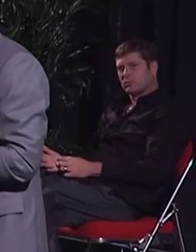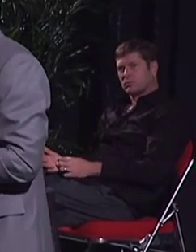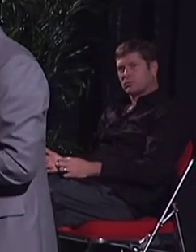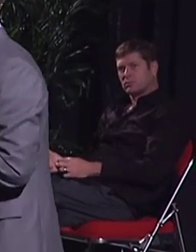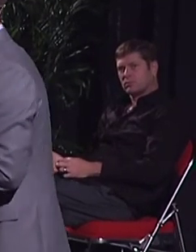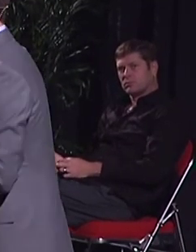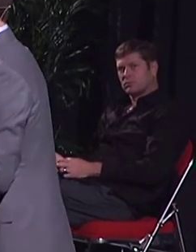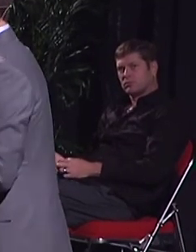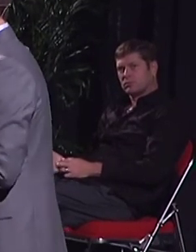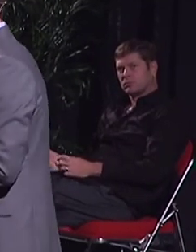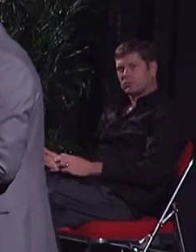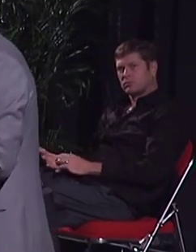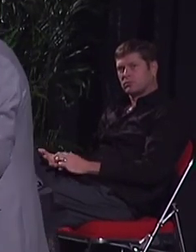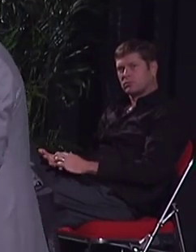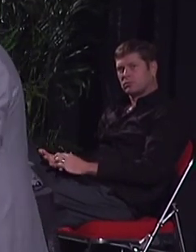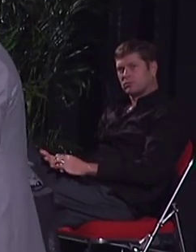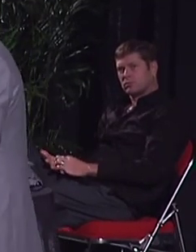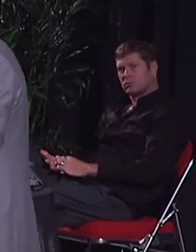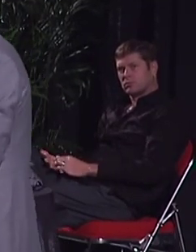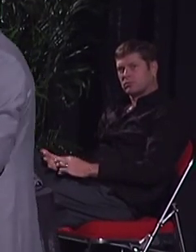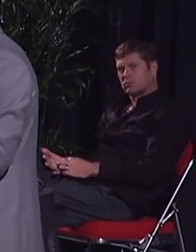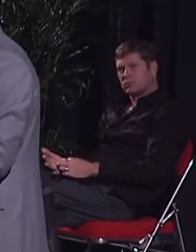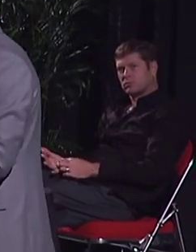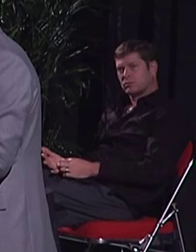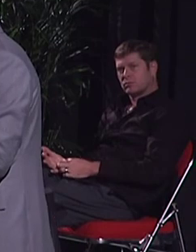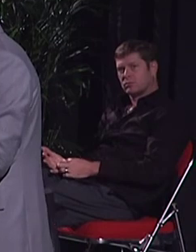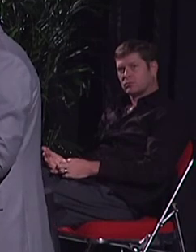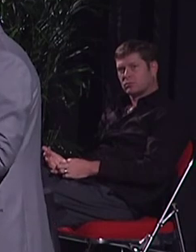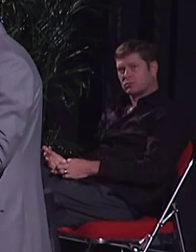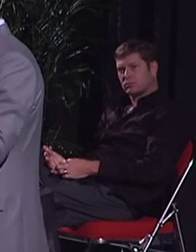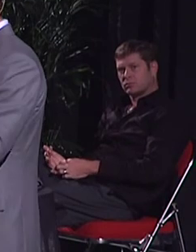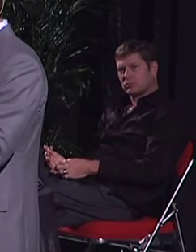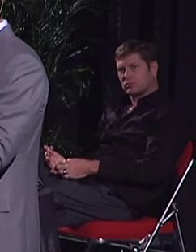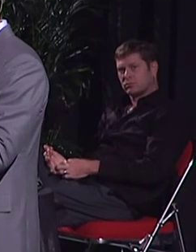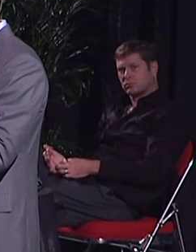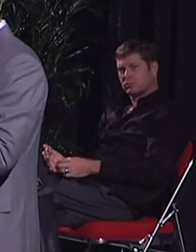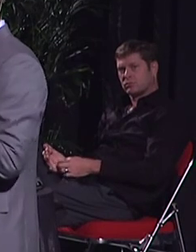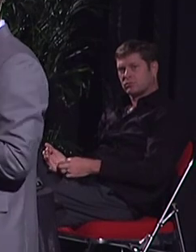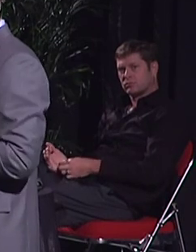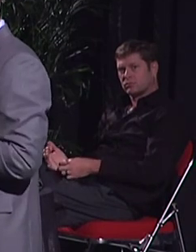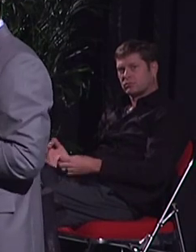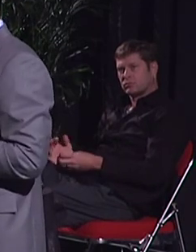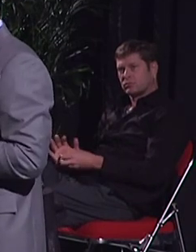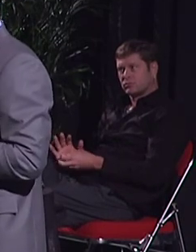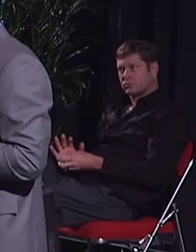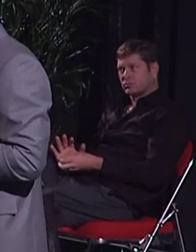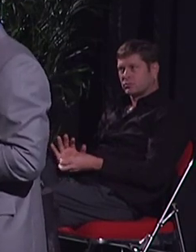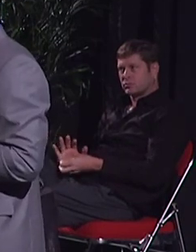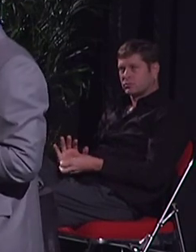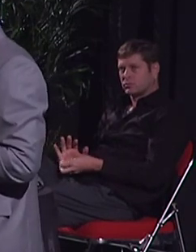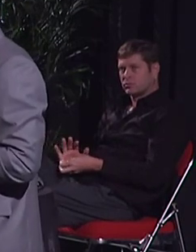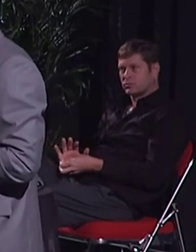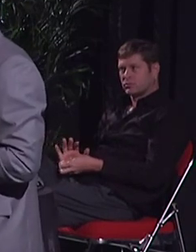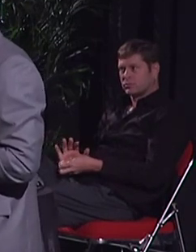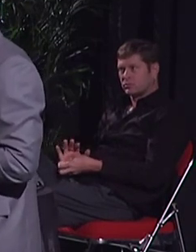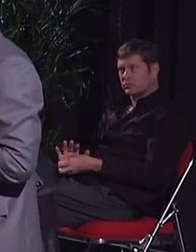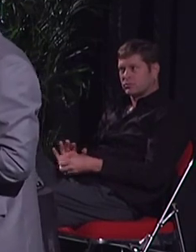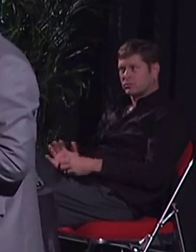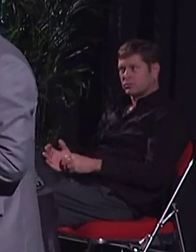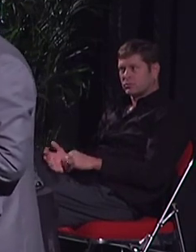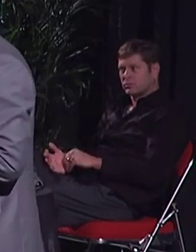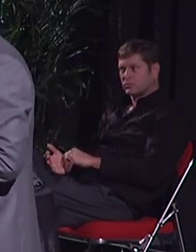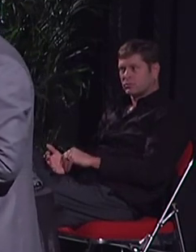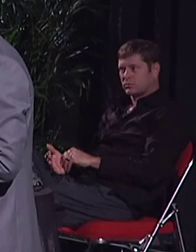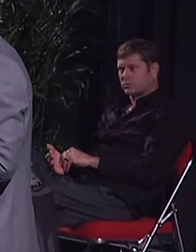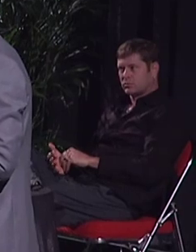free? And so even though they didn't know what meta tags were or hyperlinks or optimizing your site for